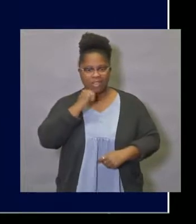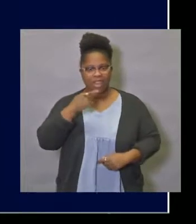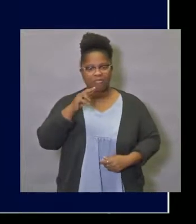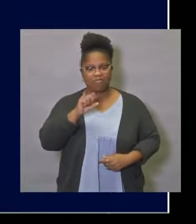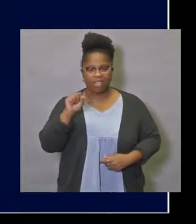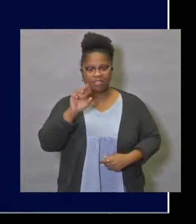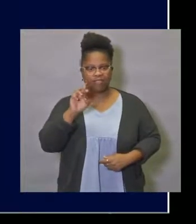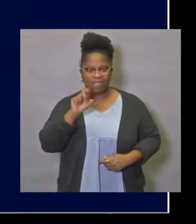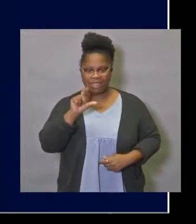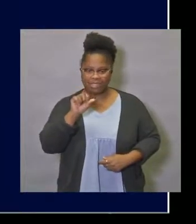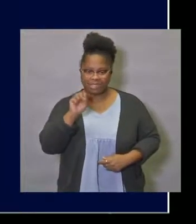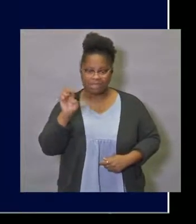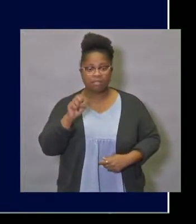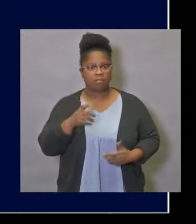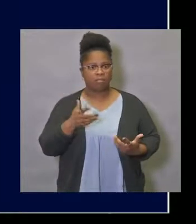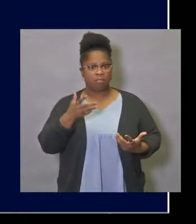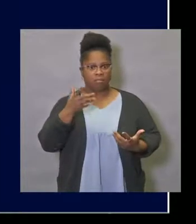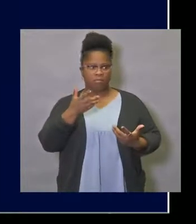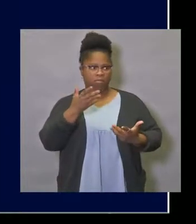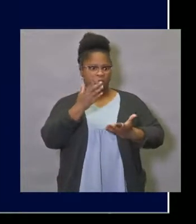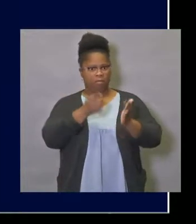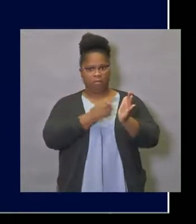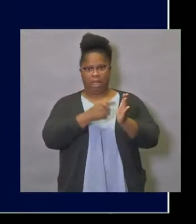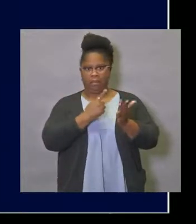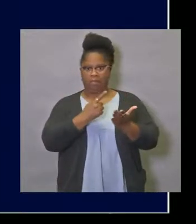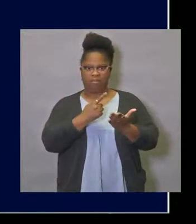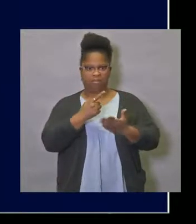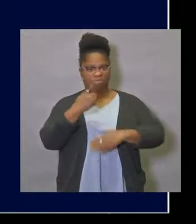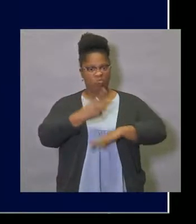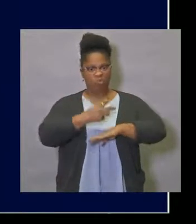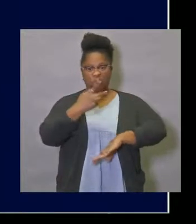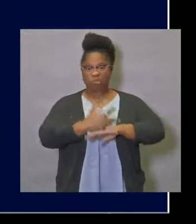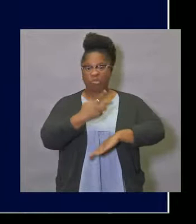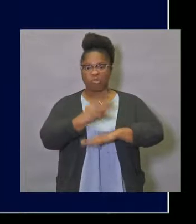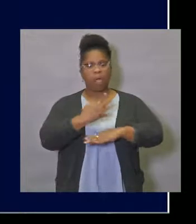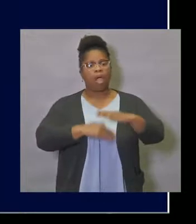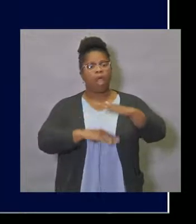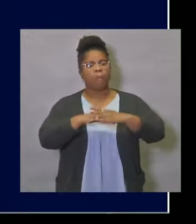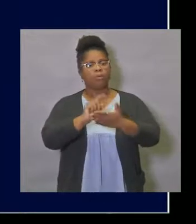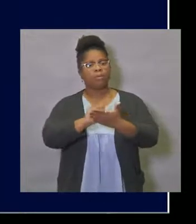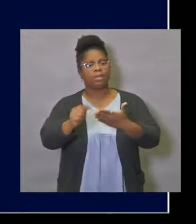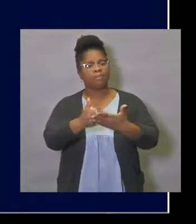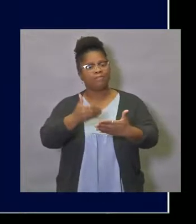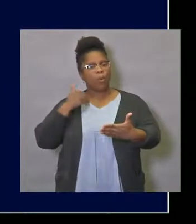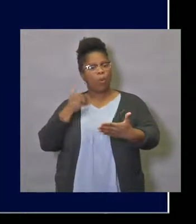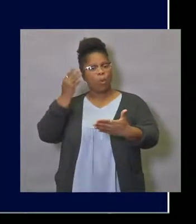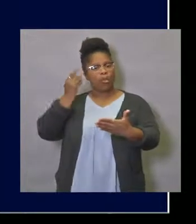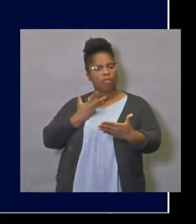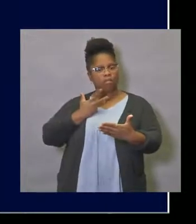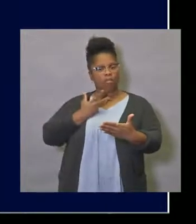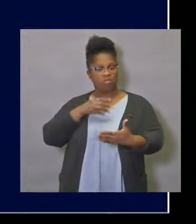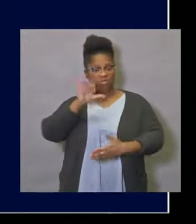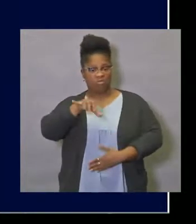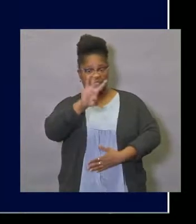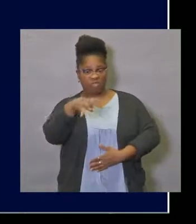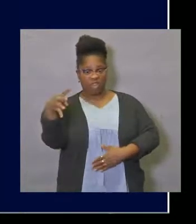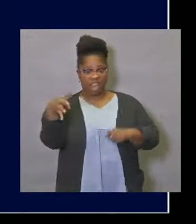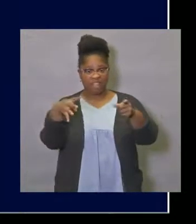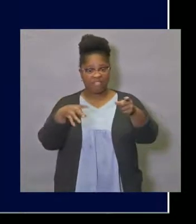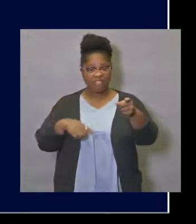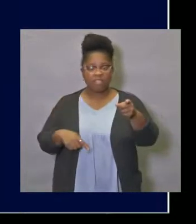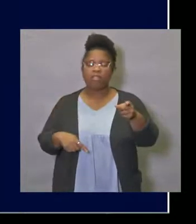reported cases could have happened days, or in some cases more than a week before they're reported to us. And this graph is an effort to